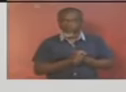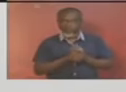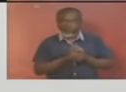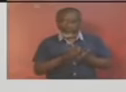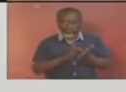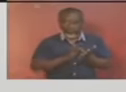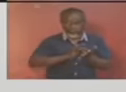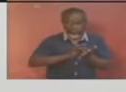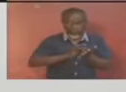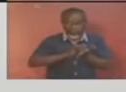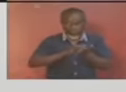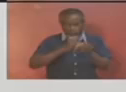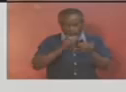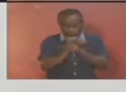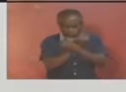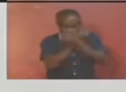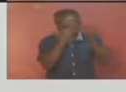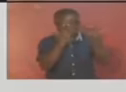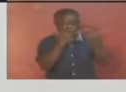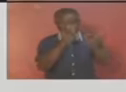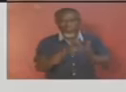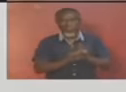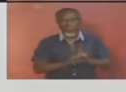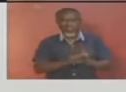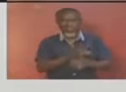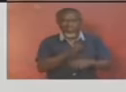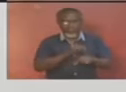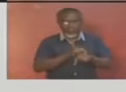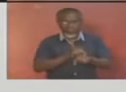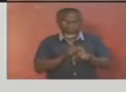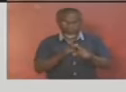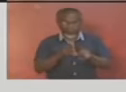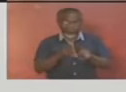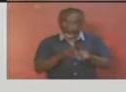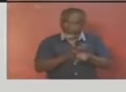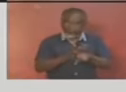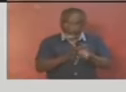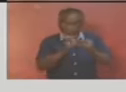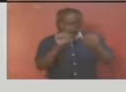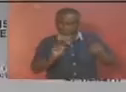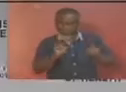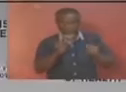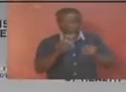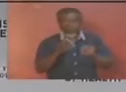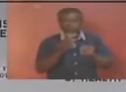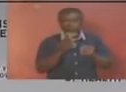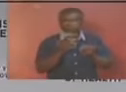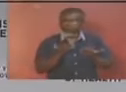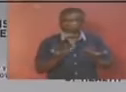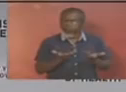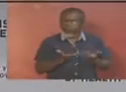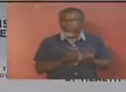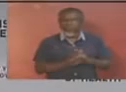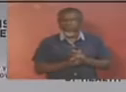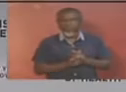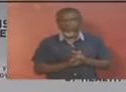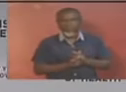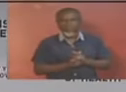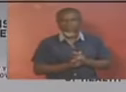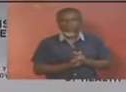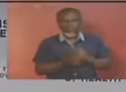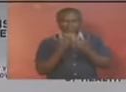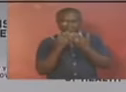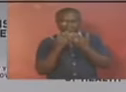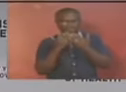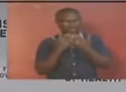additional information on the national status of the COVID-19 response. Hi, good morning. Thanks, Ms.